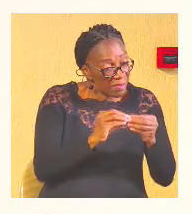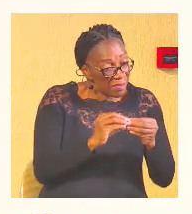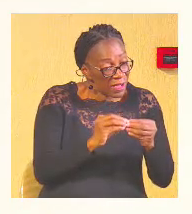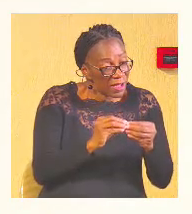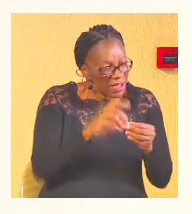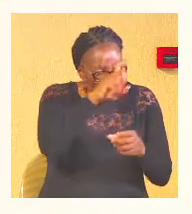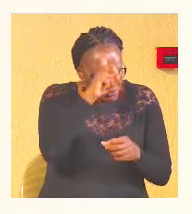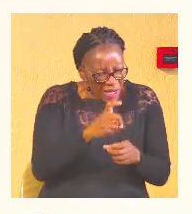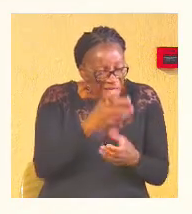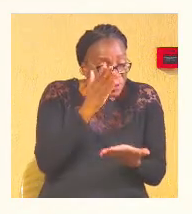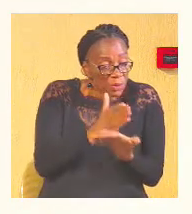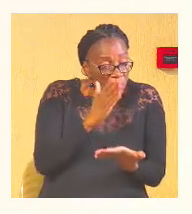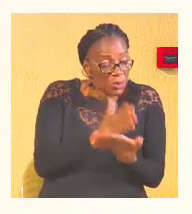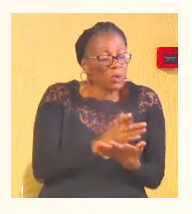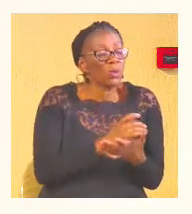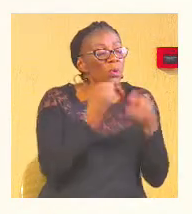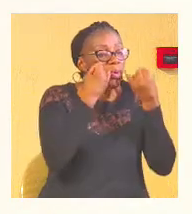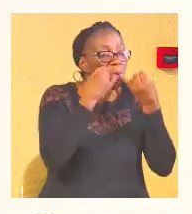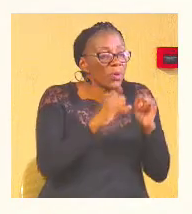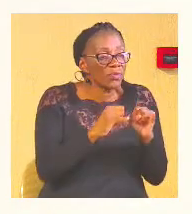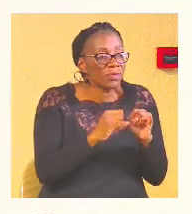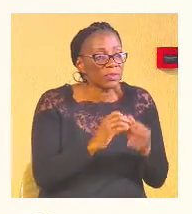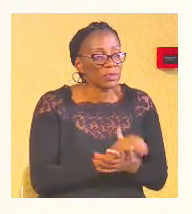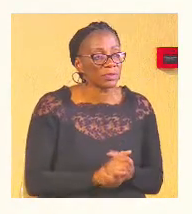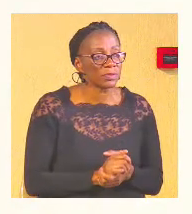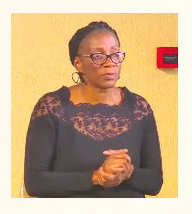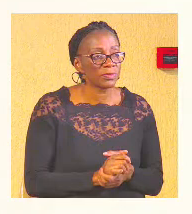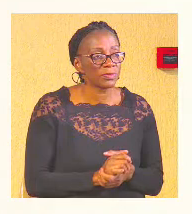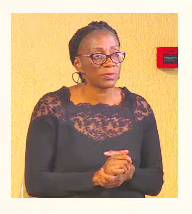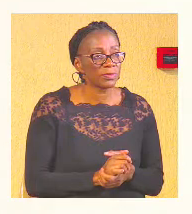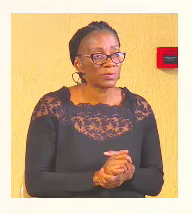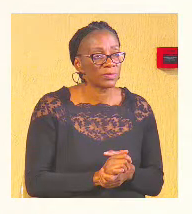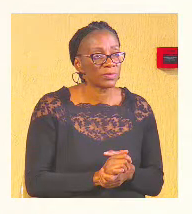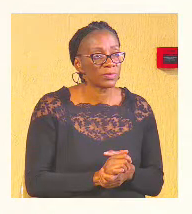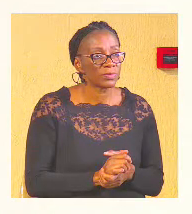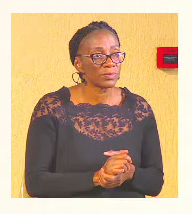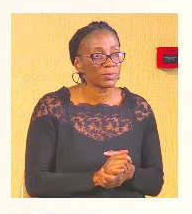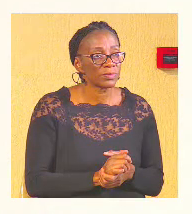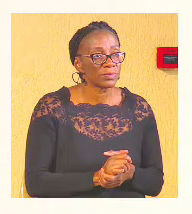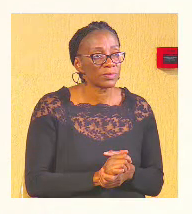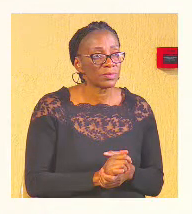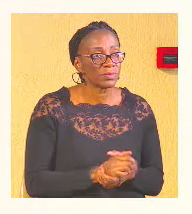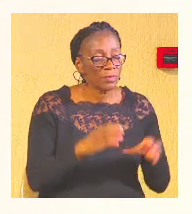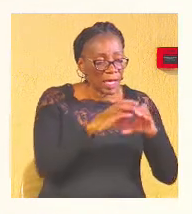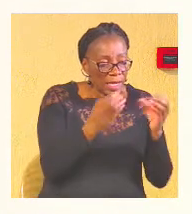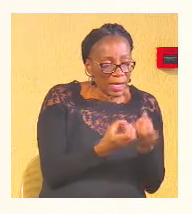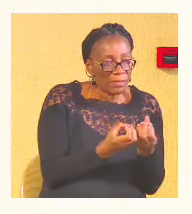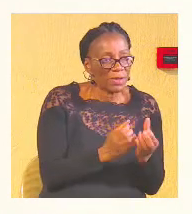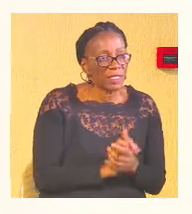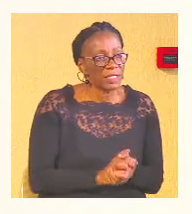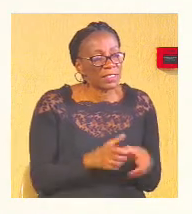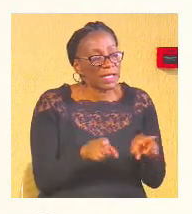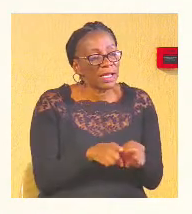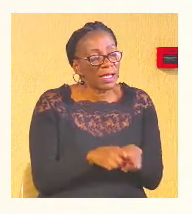to educate them. We are glad that companies like MTC, for example, is sending information through cell phones